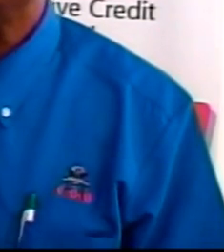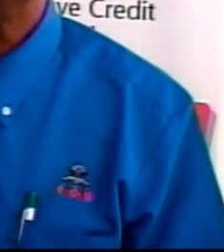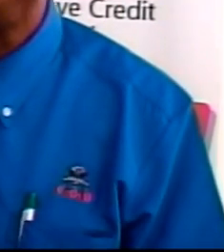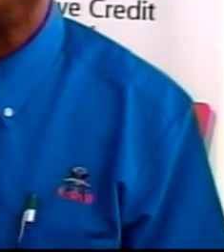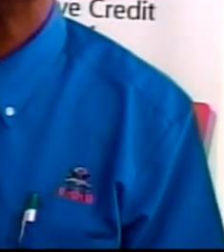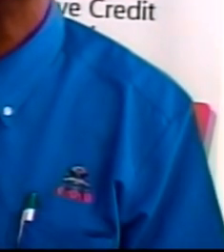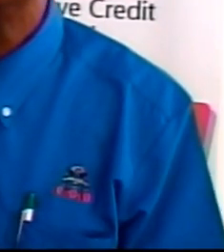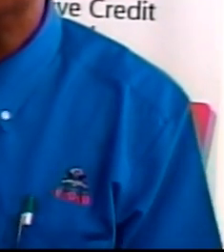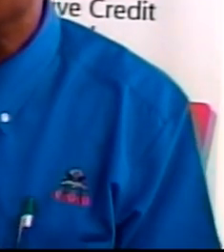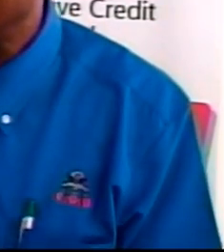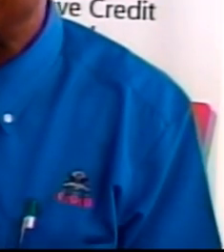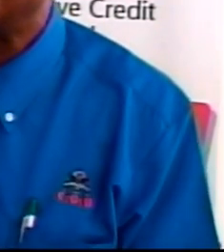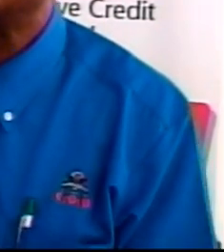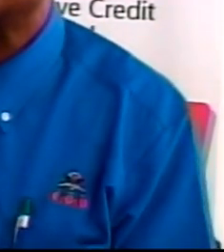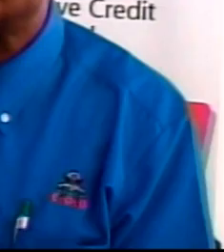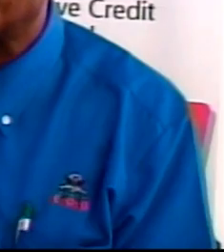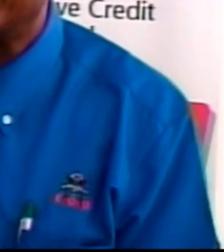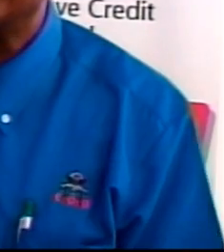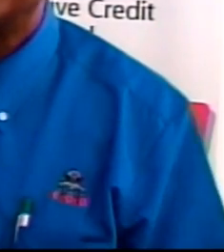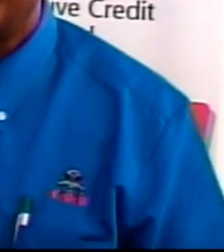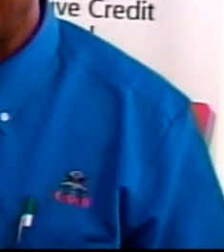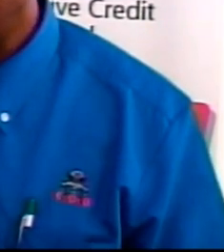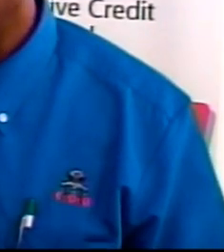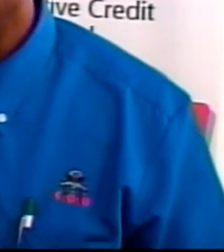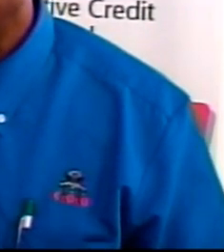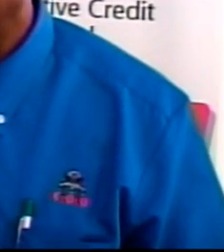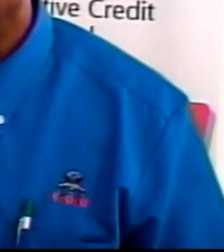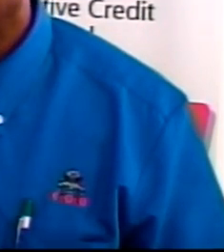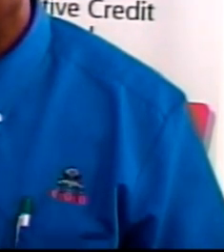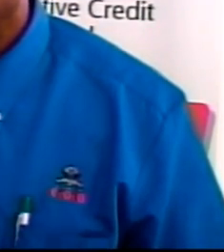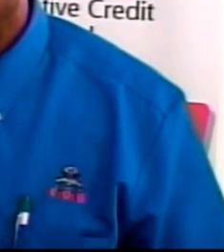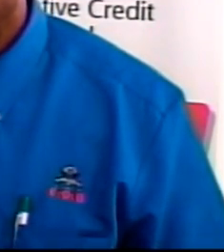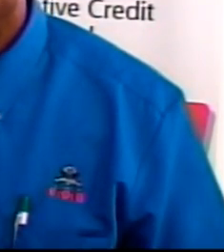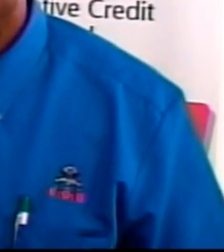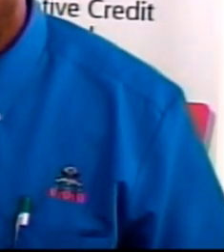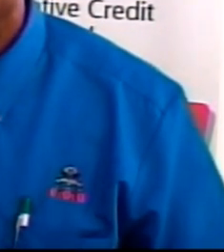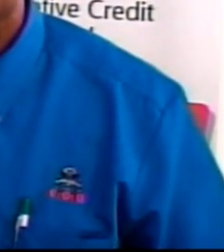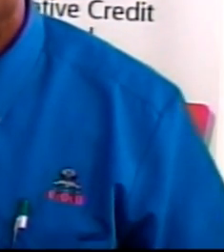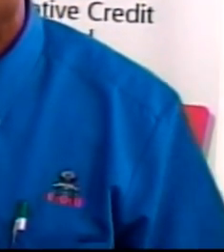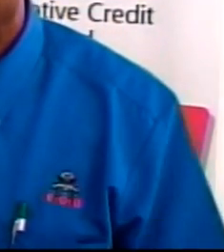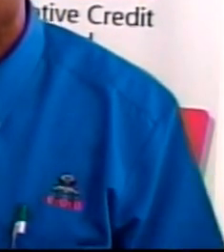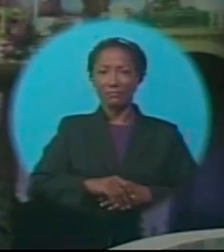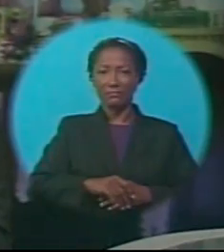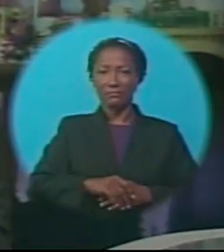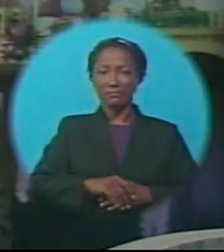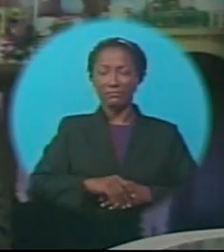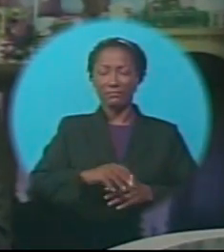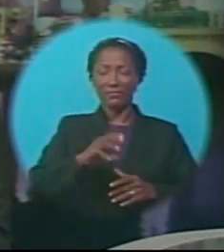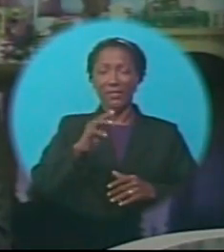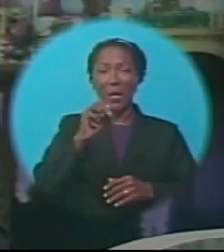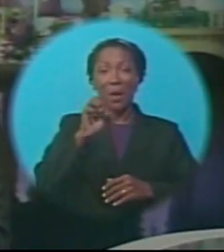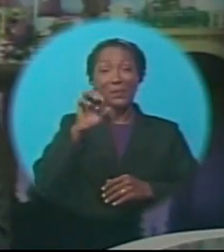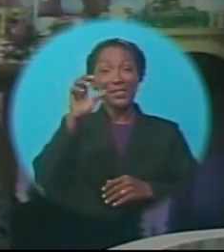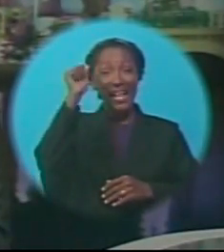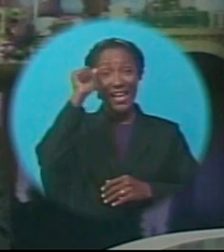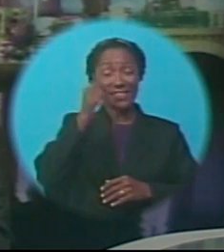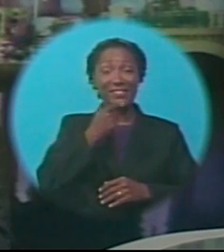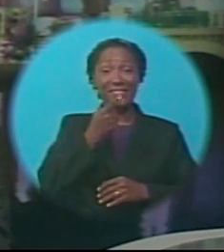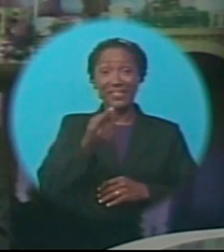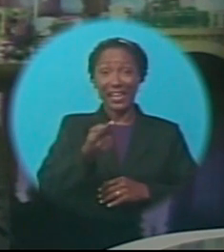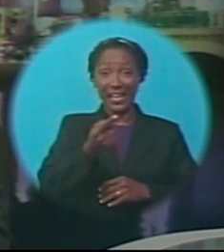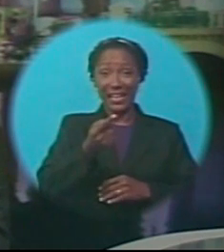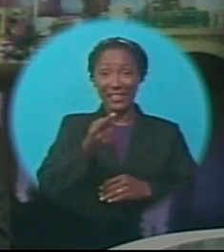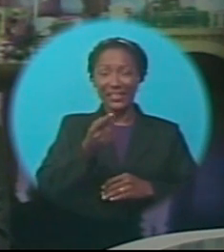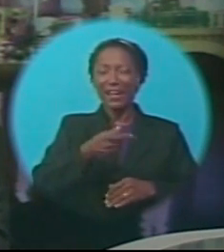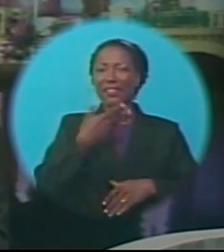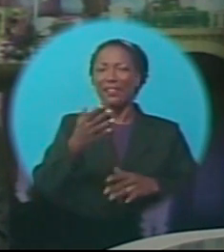here on the spot, we know there's them, they can sign and get the business done. As simple as that. Mr. Allen says given the